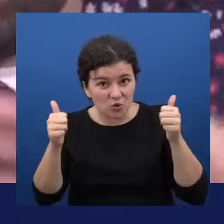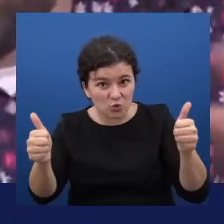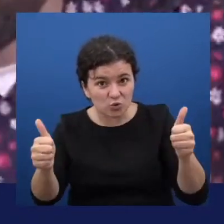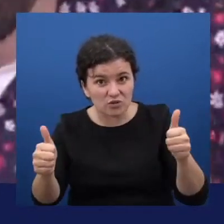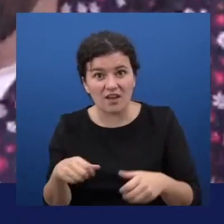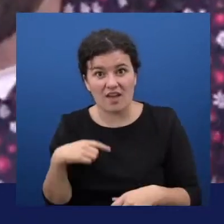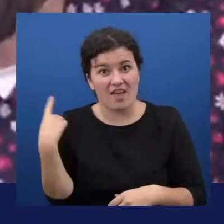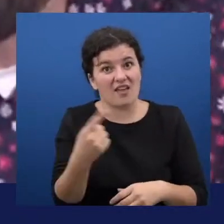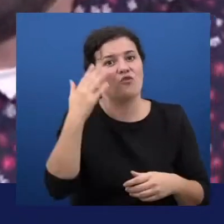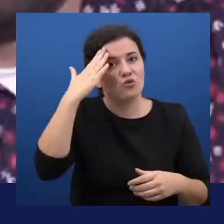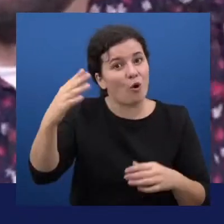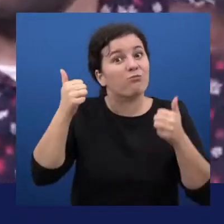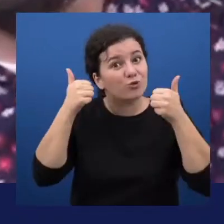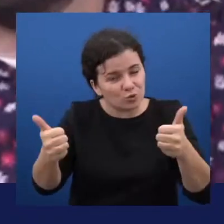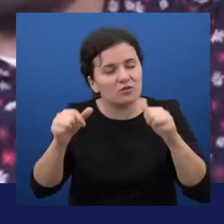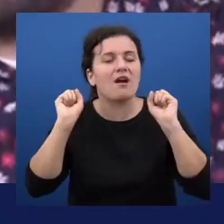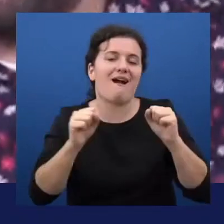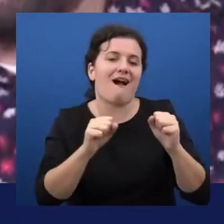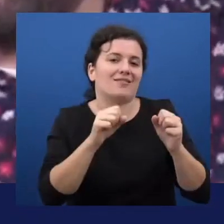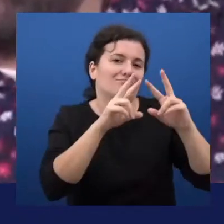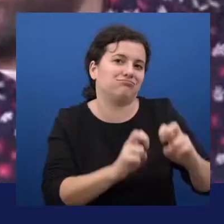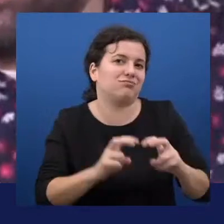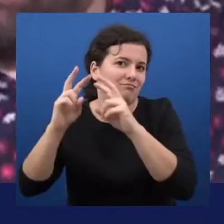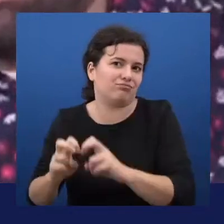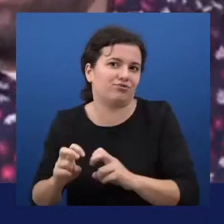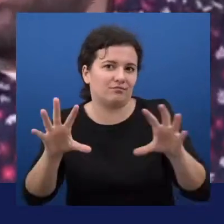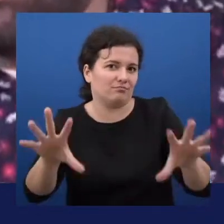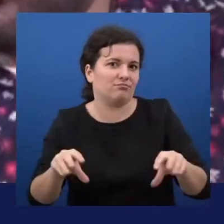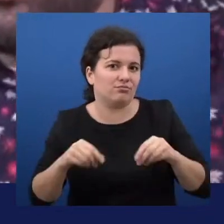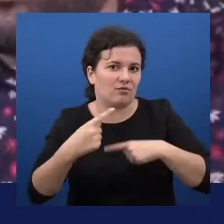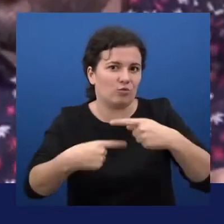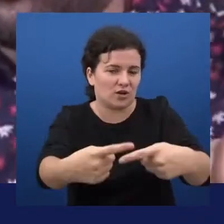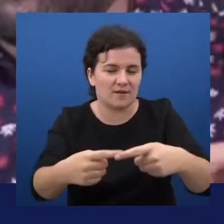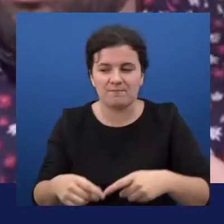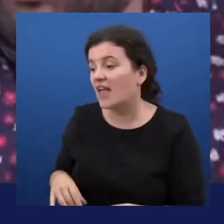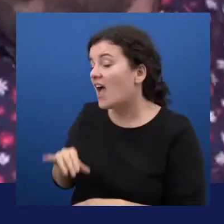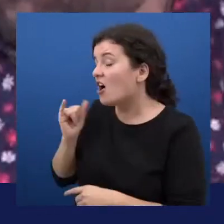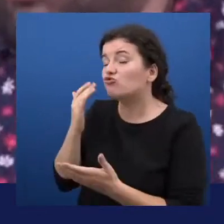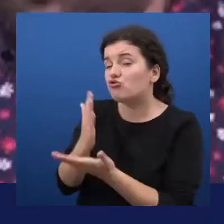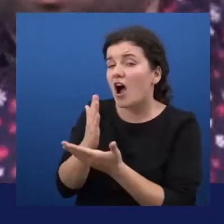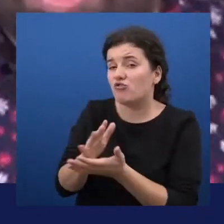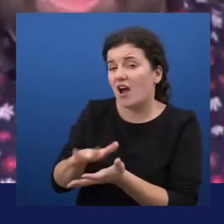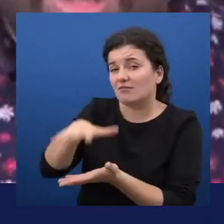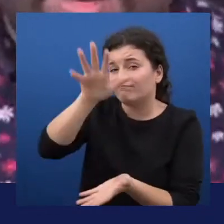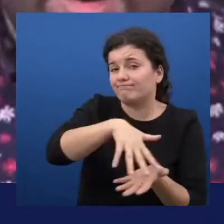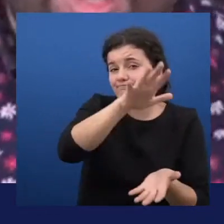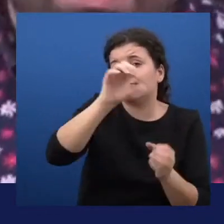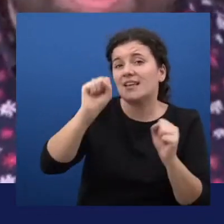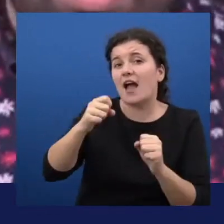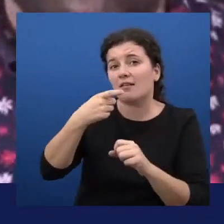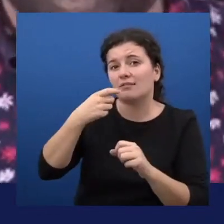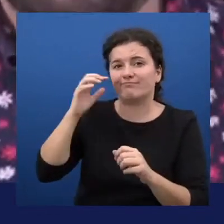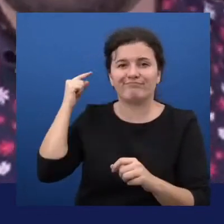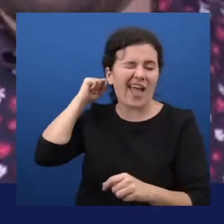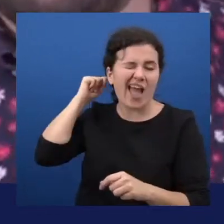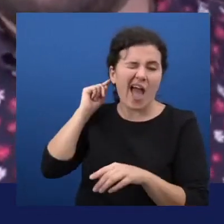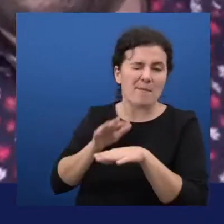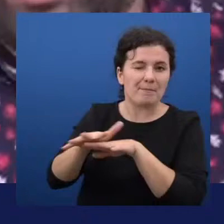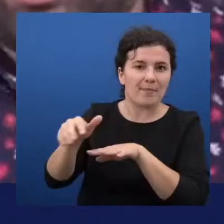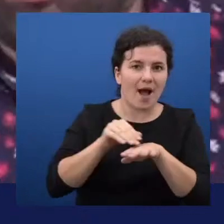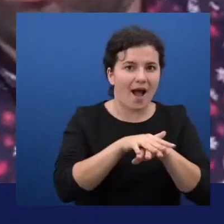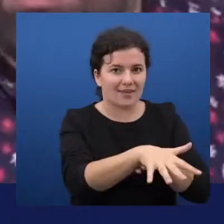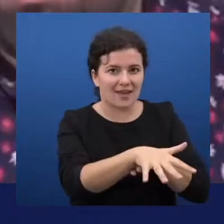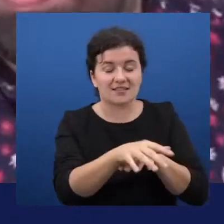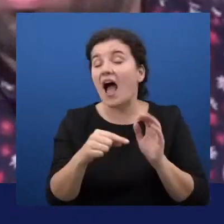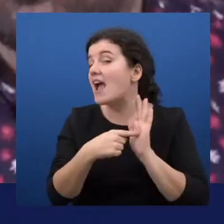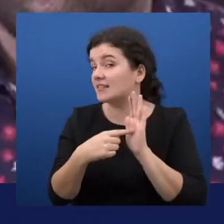burned into the data. I'll give you a simple example. And this is, I can find you sources later on, but it turns out that in the United States,